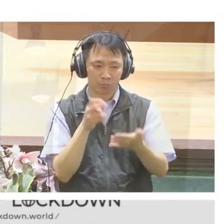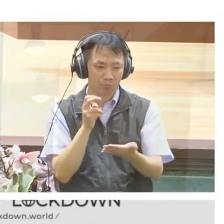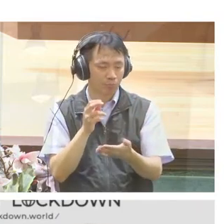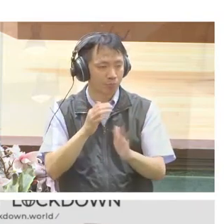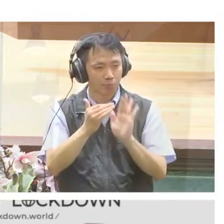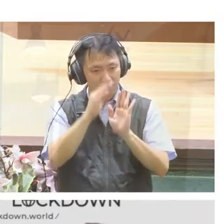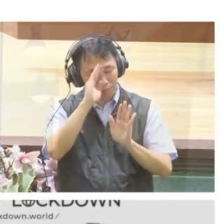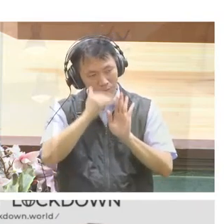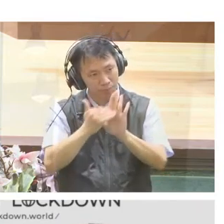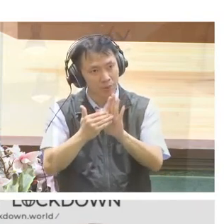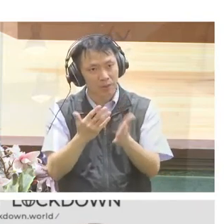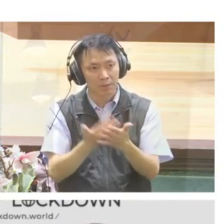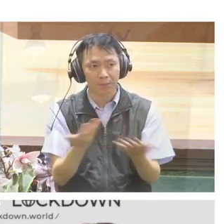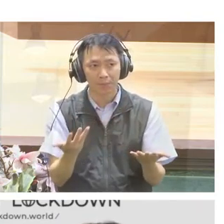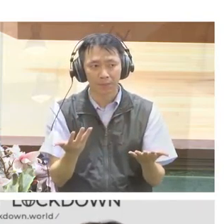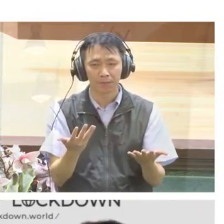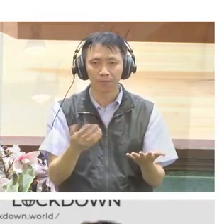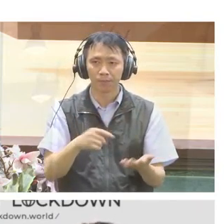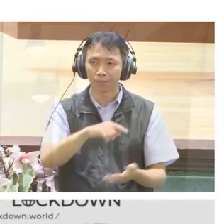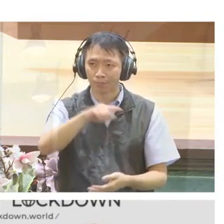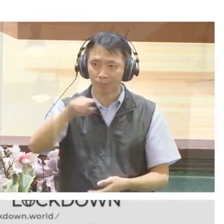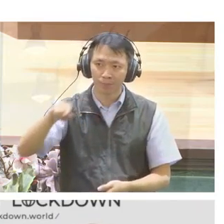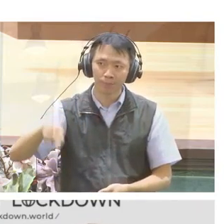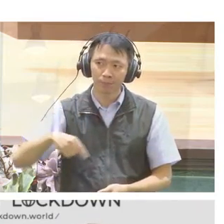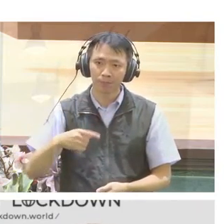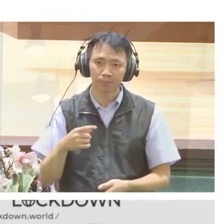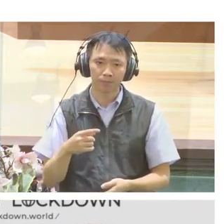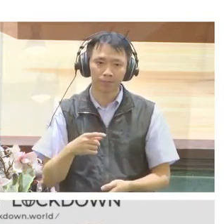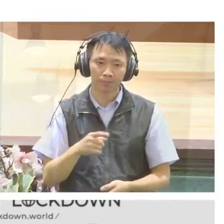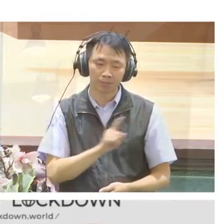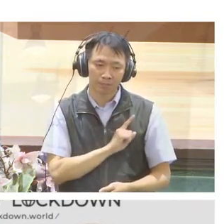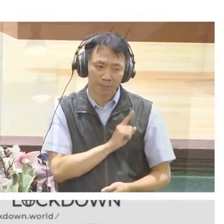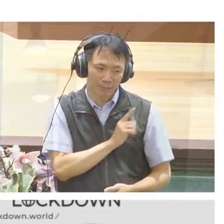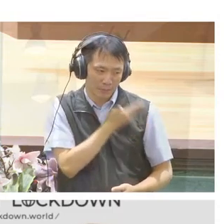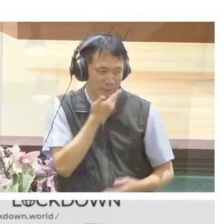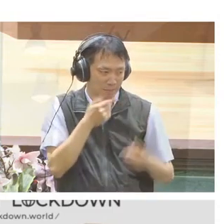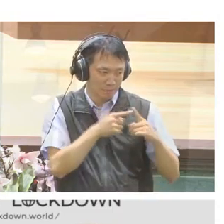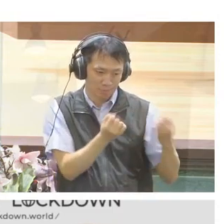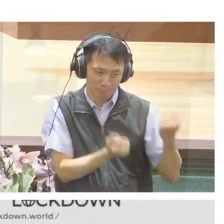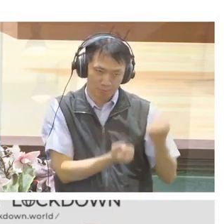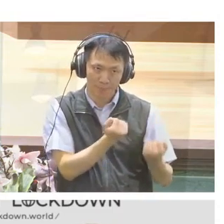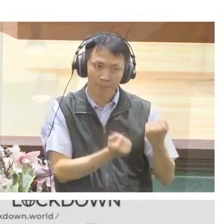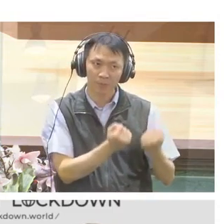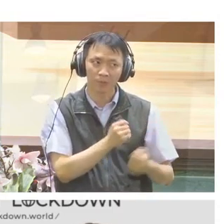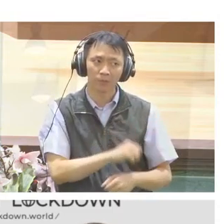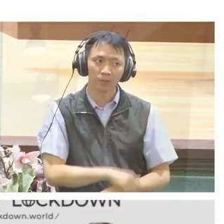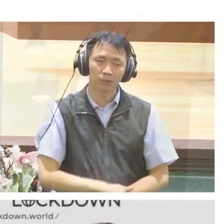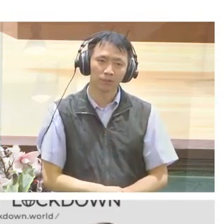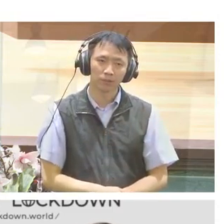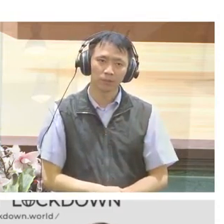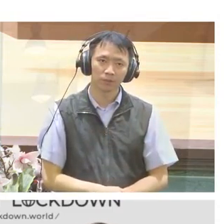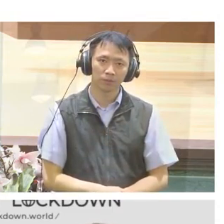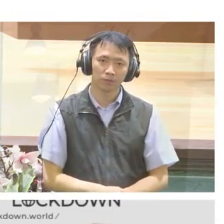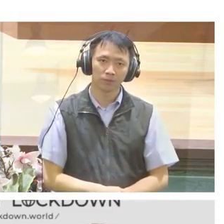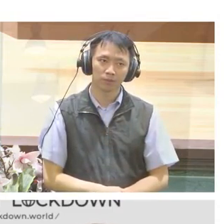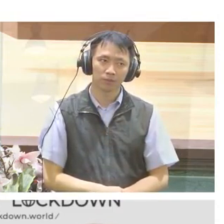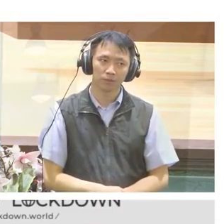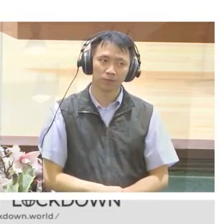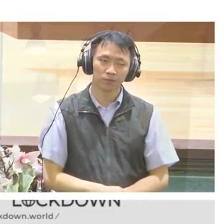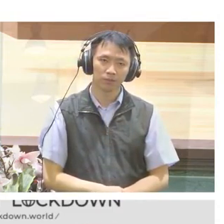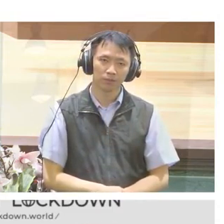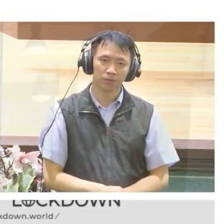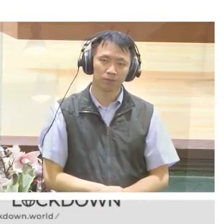Africa was very strict. They hit early because they watched what had happened to China and to Europe. So Africa responded by kind of middle of